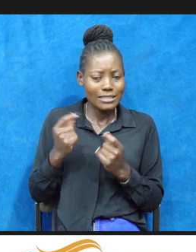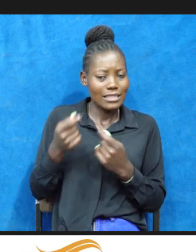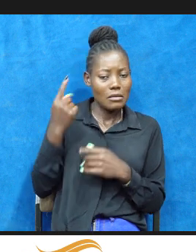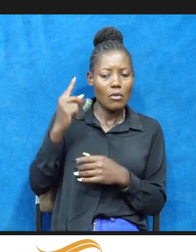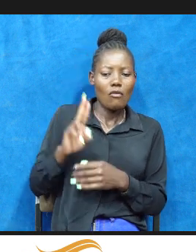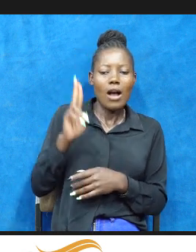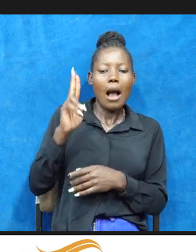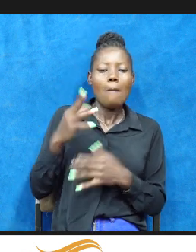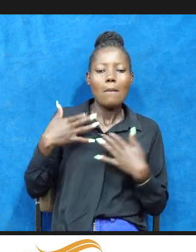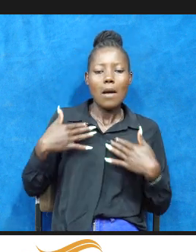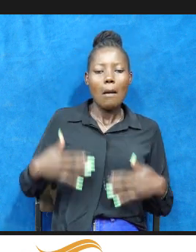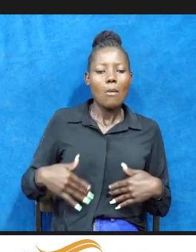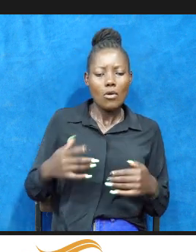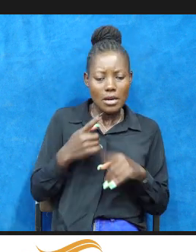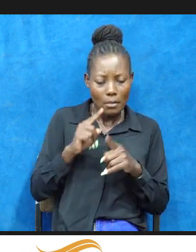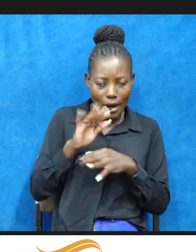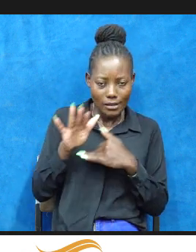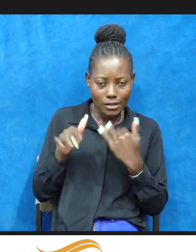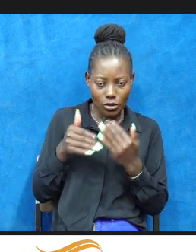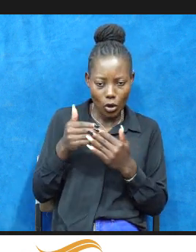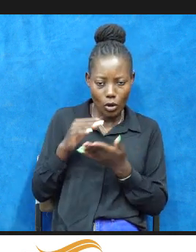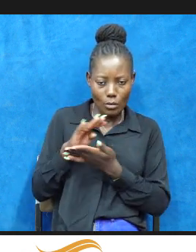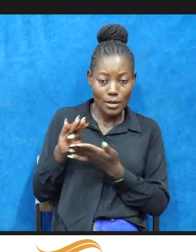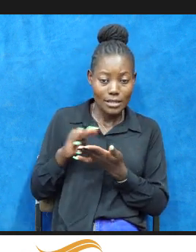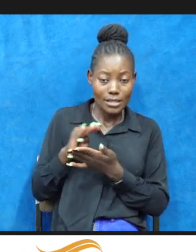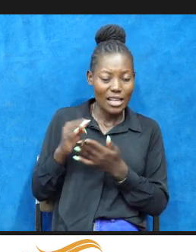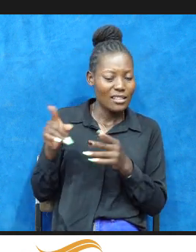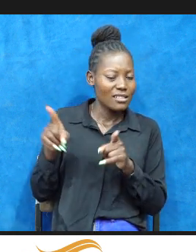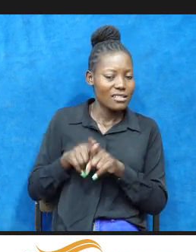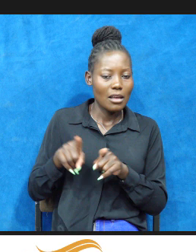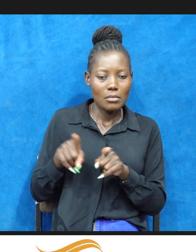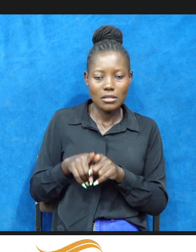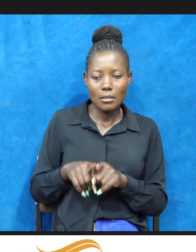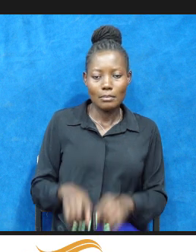power development. It's all kind of basically the same thing.